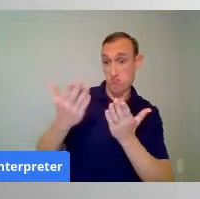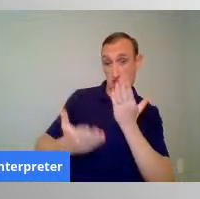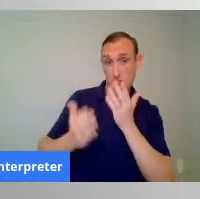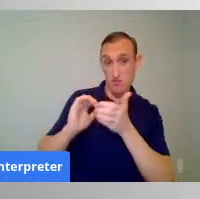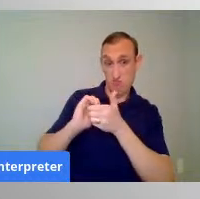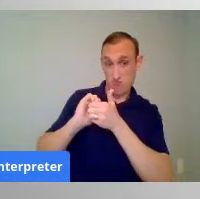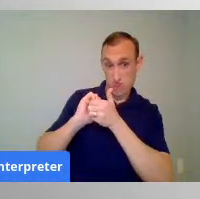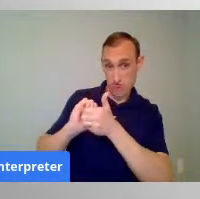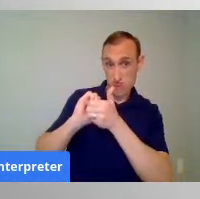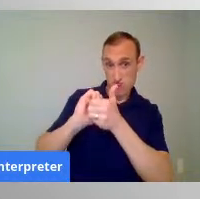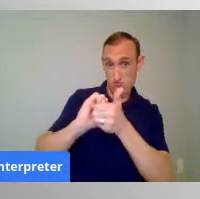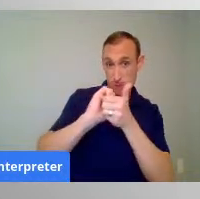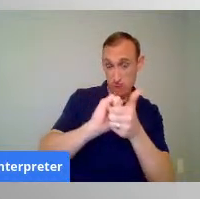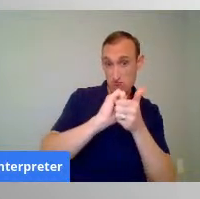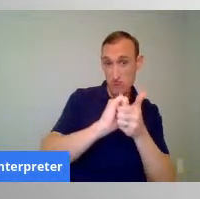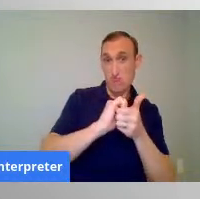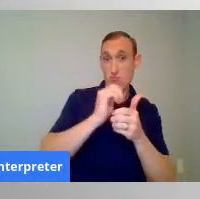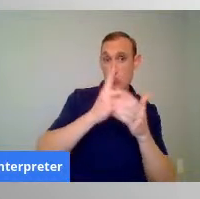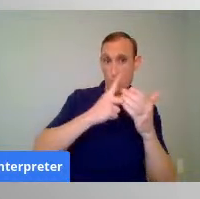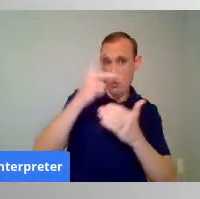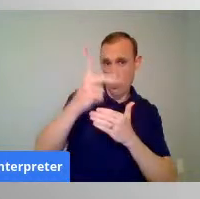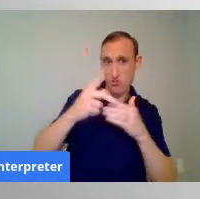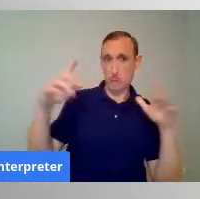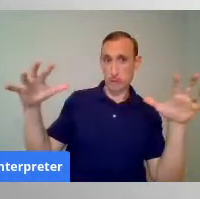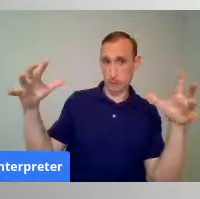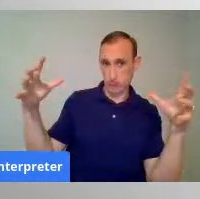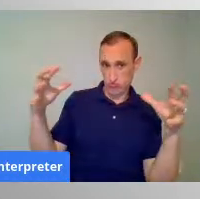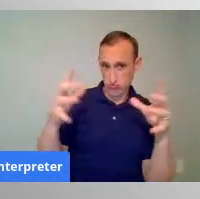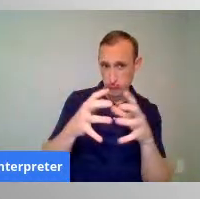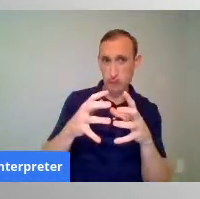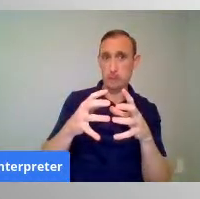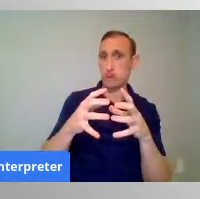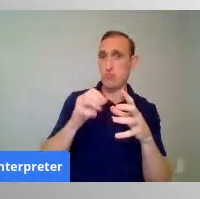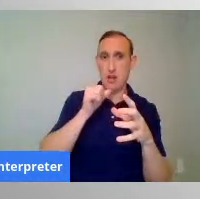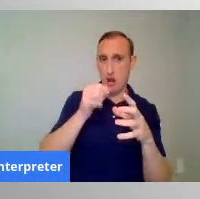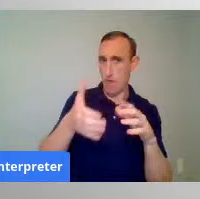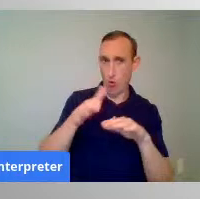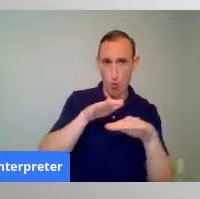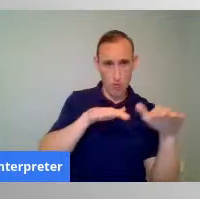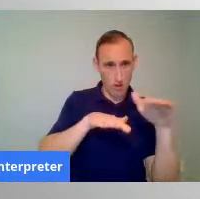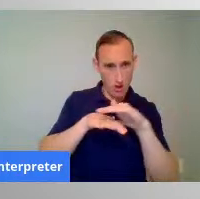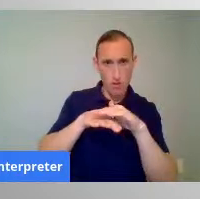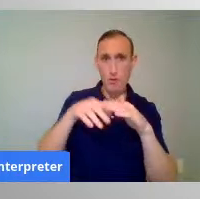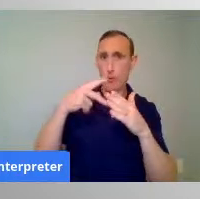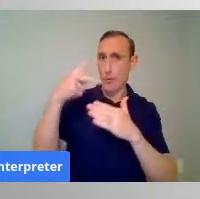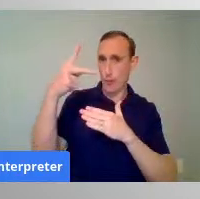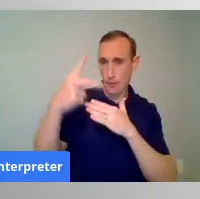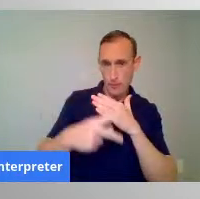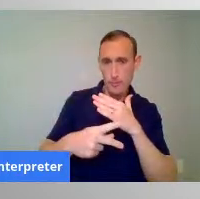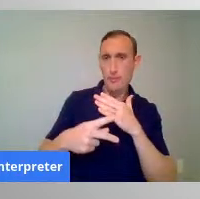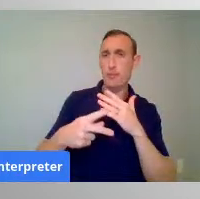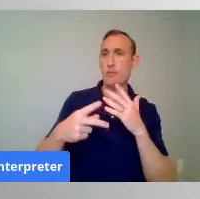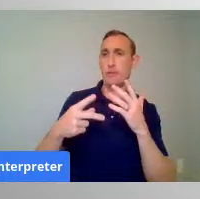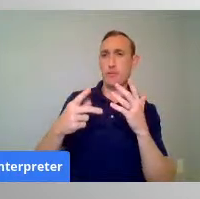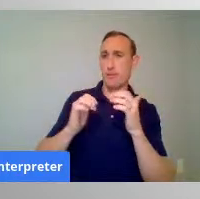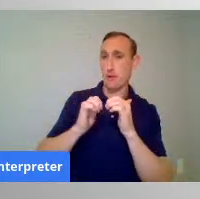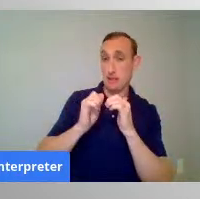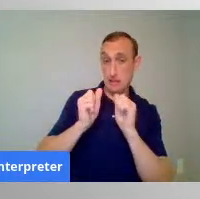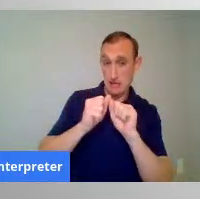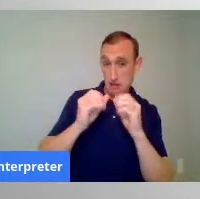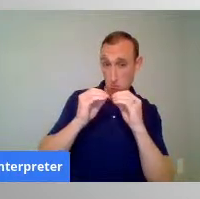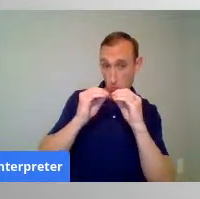that we're consolidating these programs so we don't have overlapping programs and overlapping funding models? I mean, how far has that been explored, and can we explore it